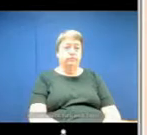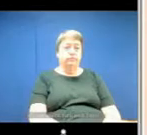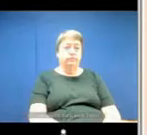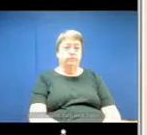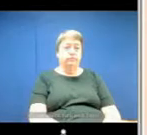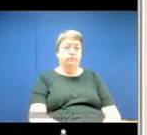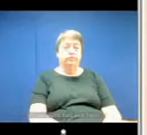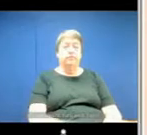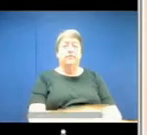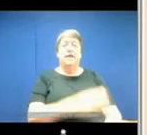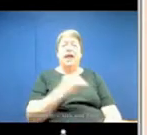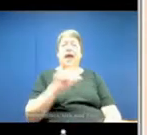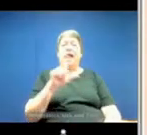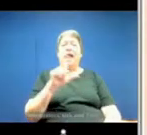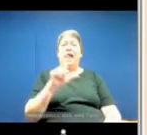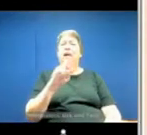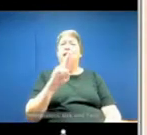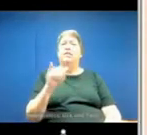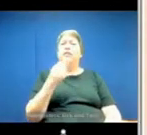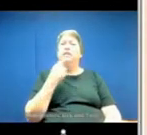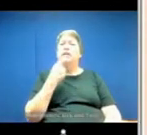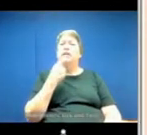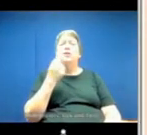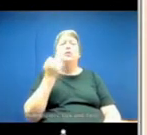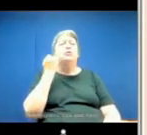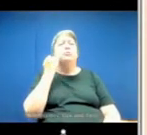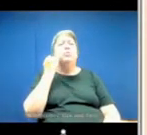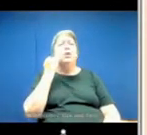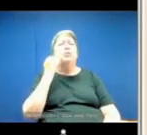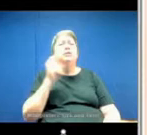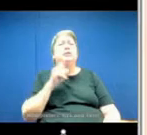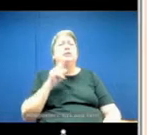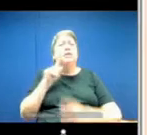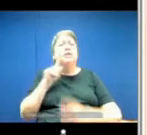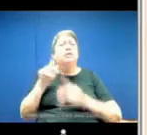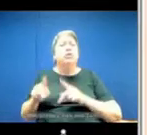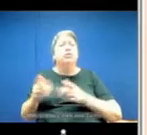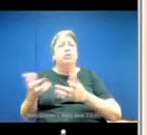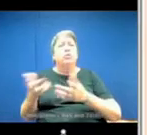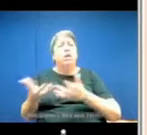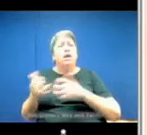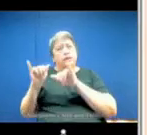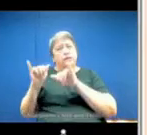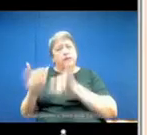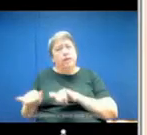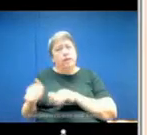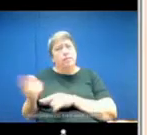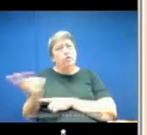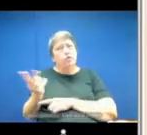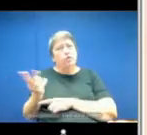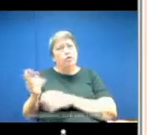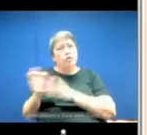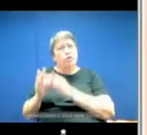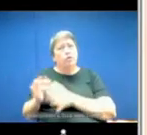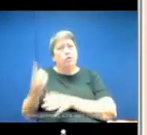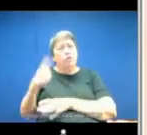And Larry asks, what if the deaf defendant wants the same interpreters in court?